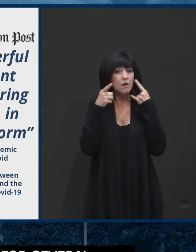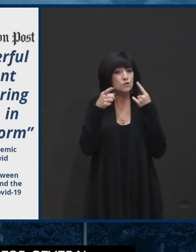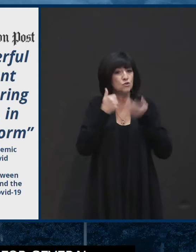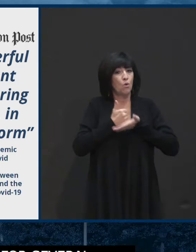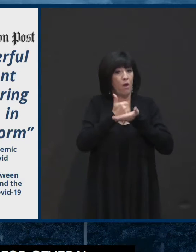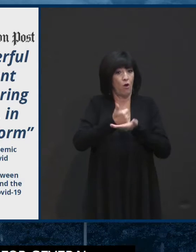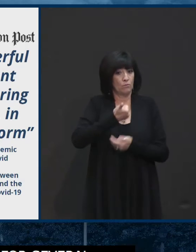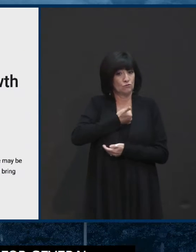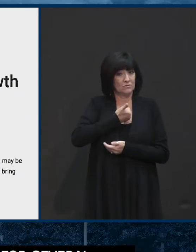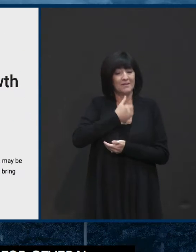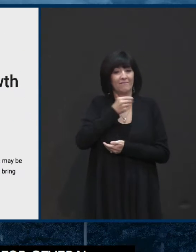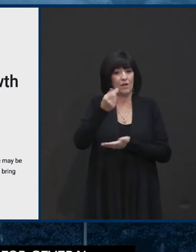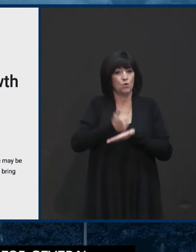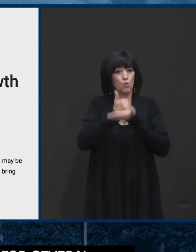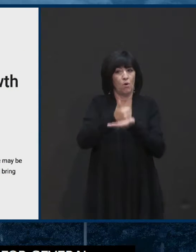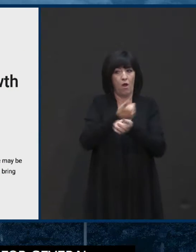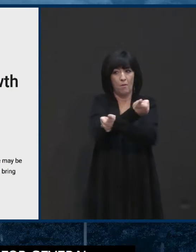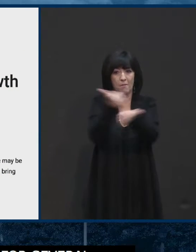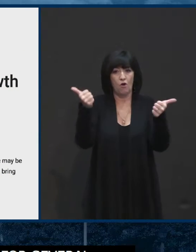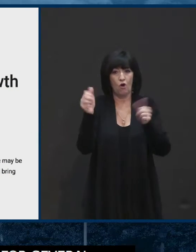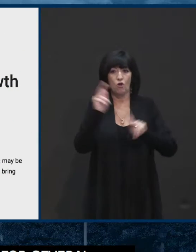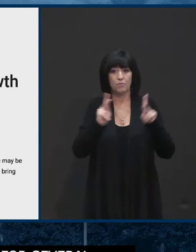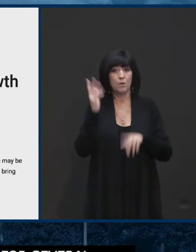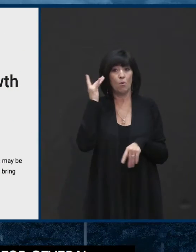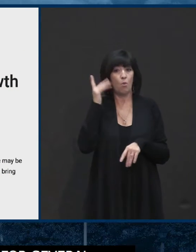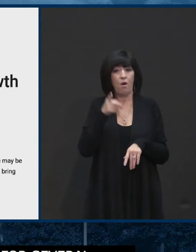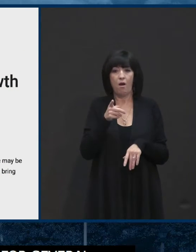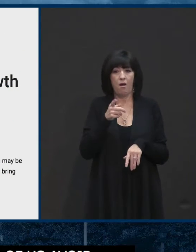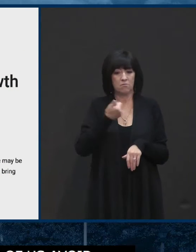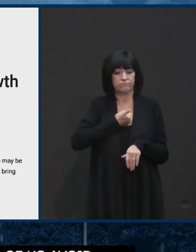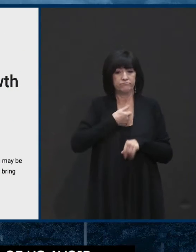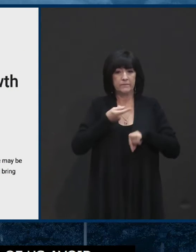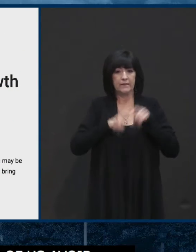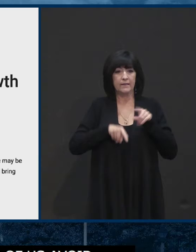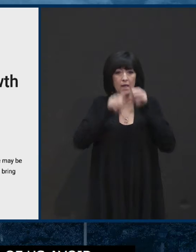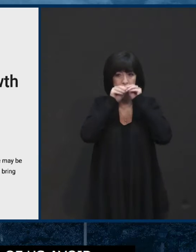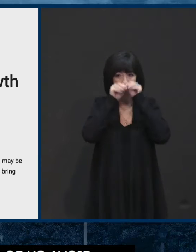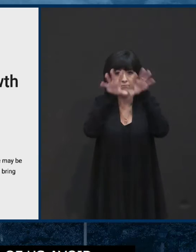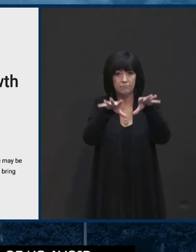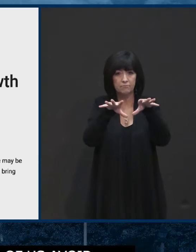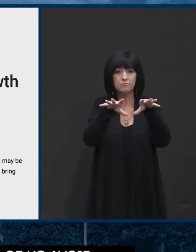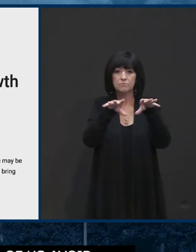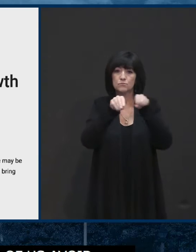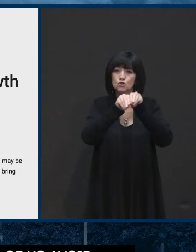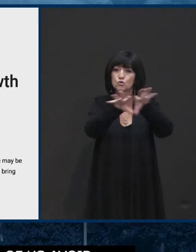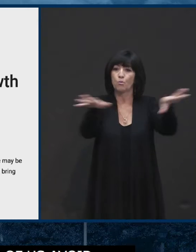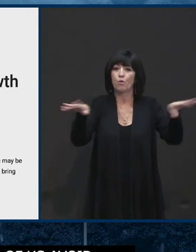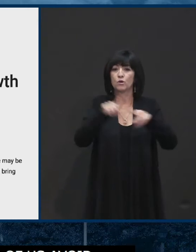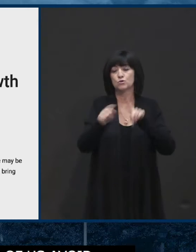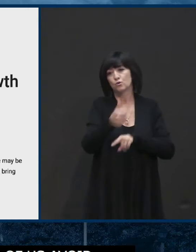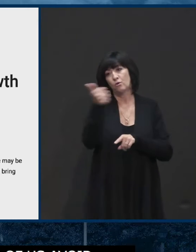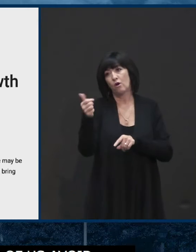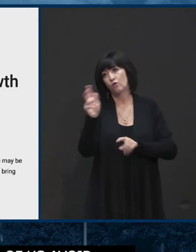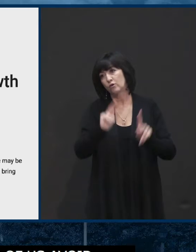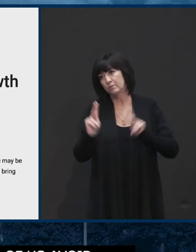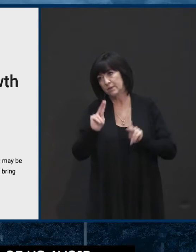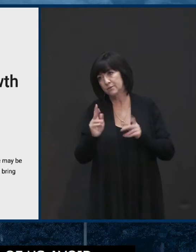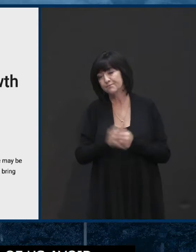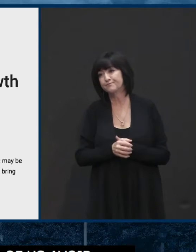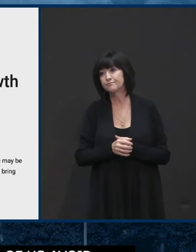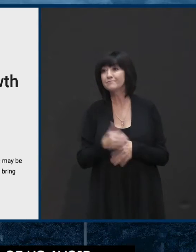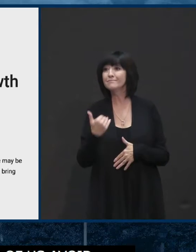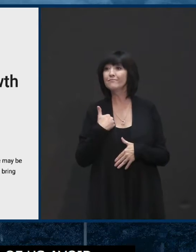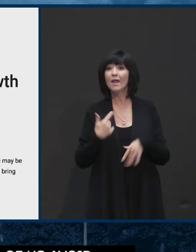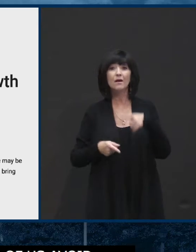avoid COVID-19 positive. So we have some good news to report. Kent County just received